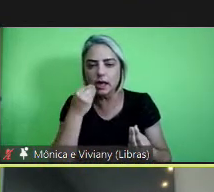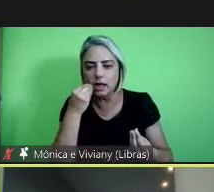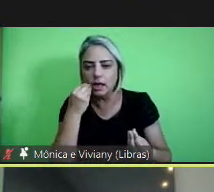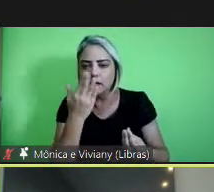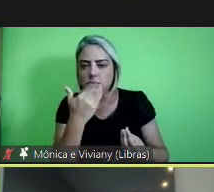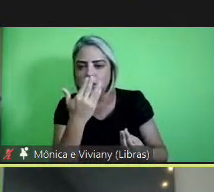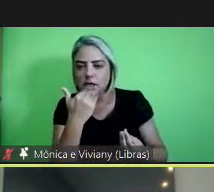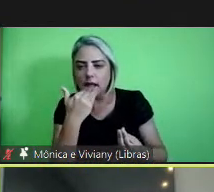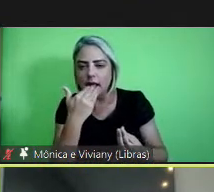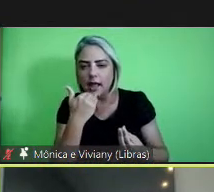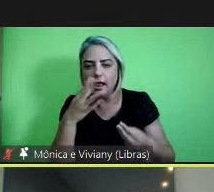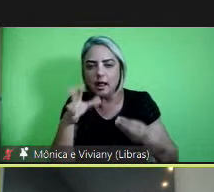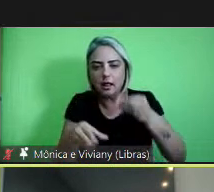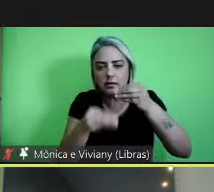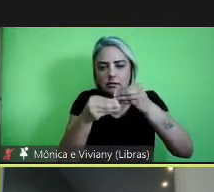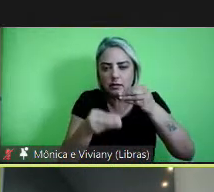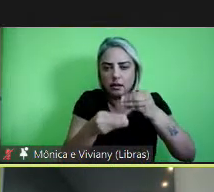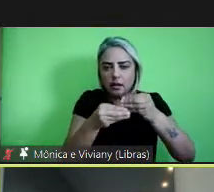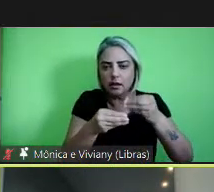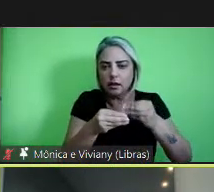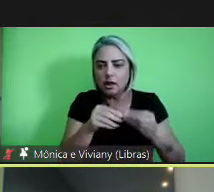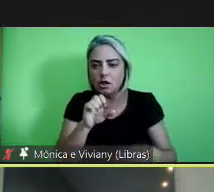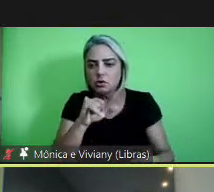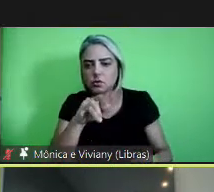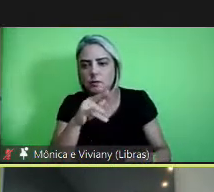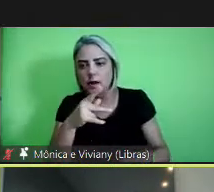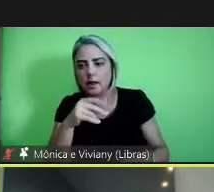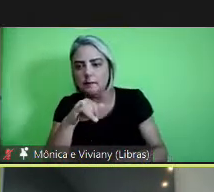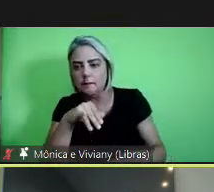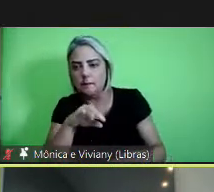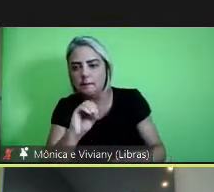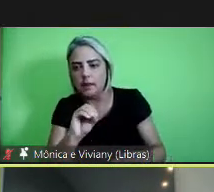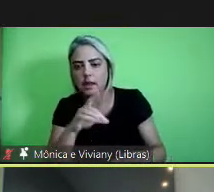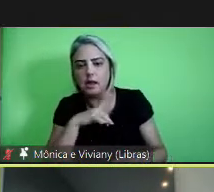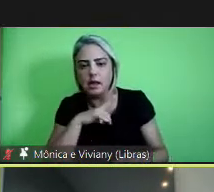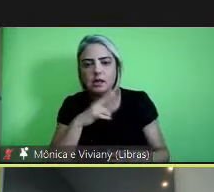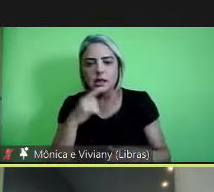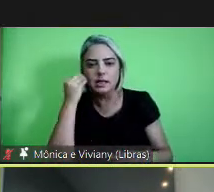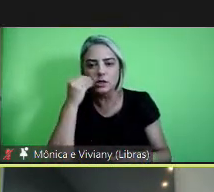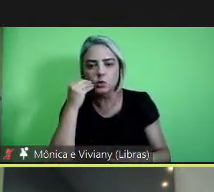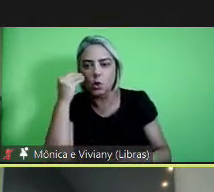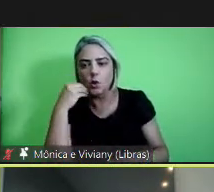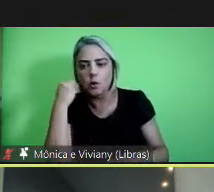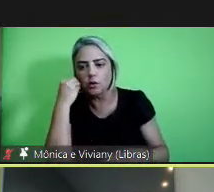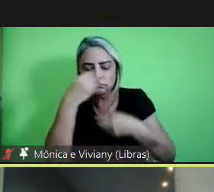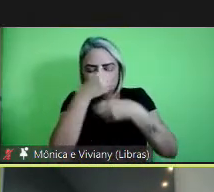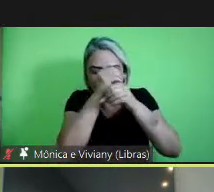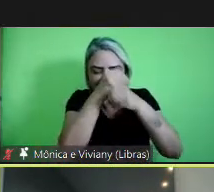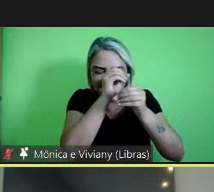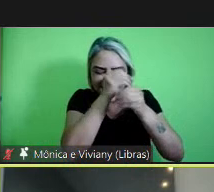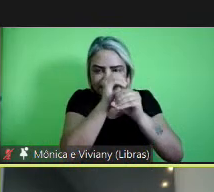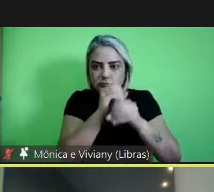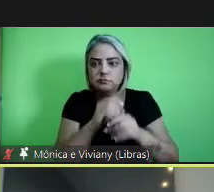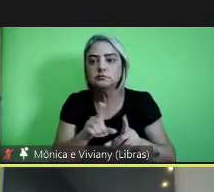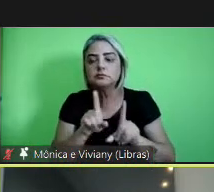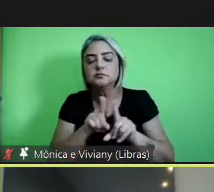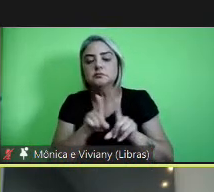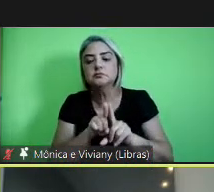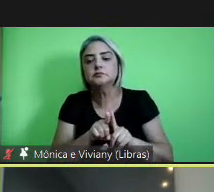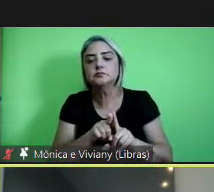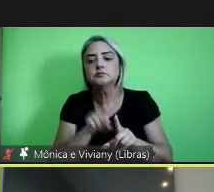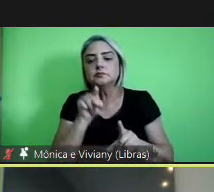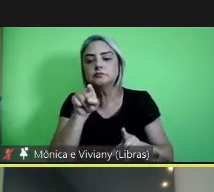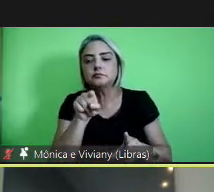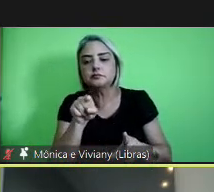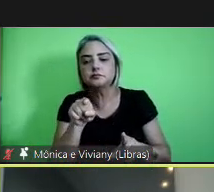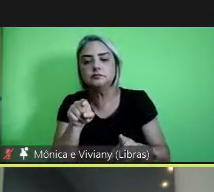practice, in the test of diets and supplements for the recipes that we were testing, also